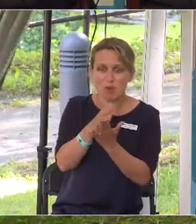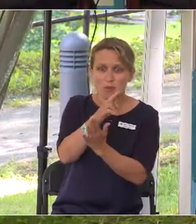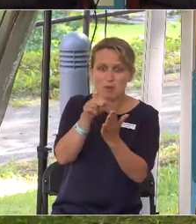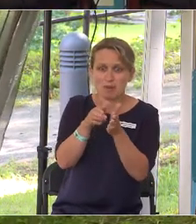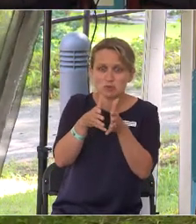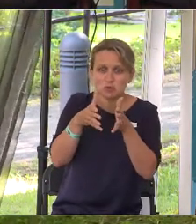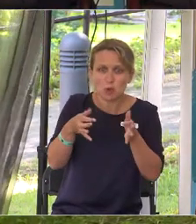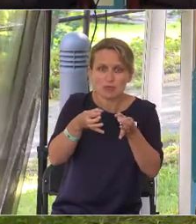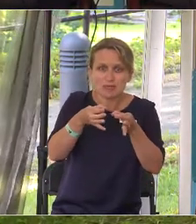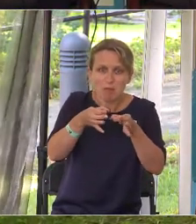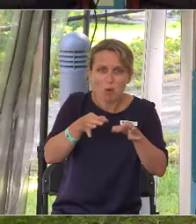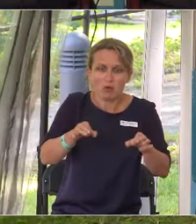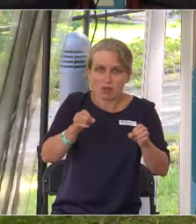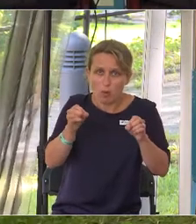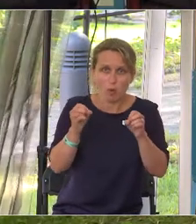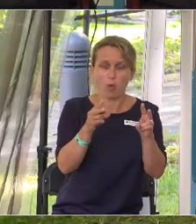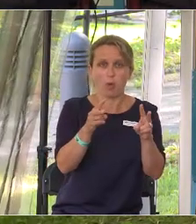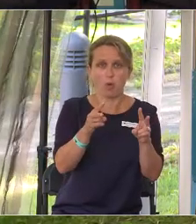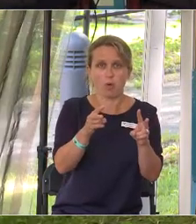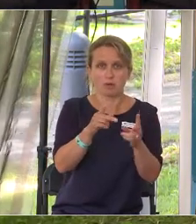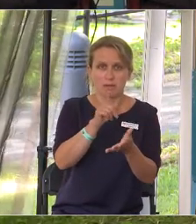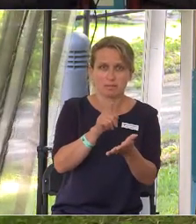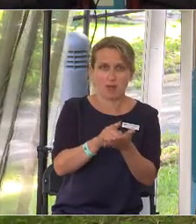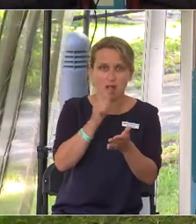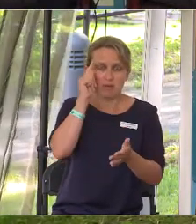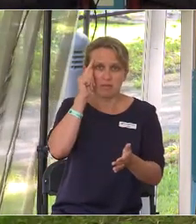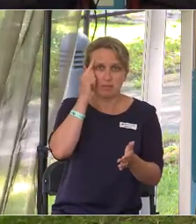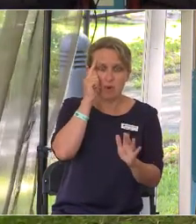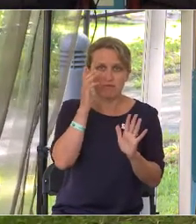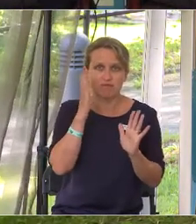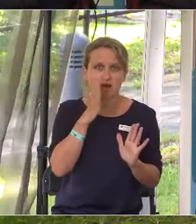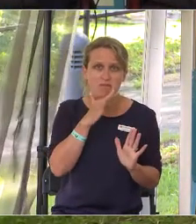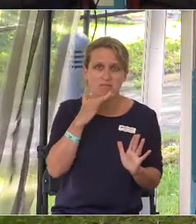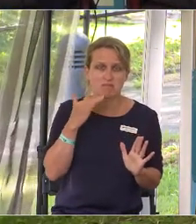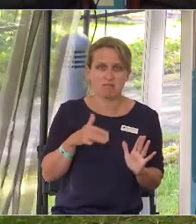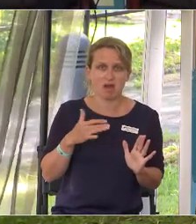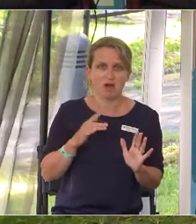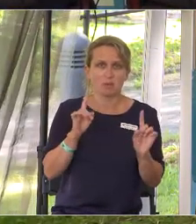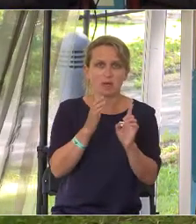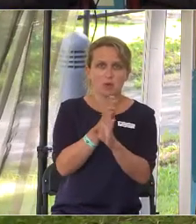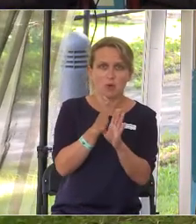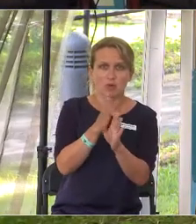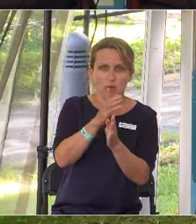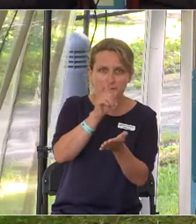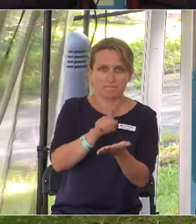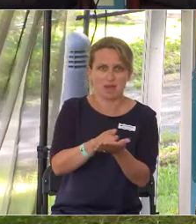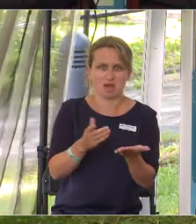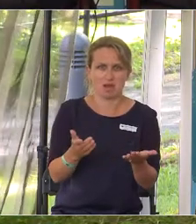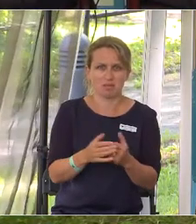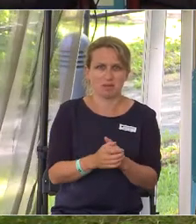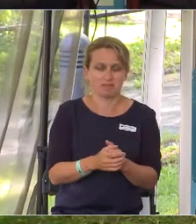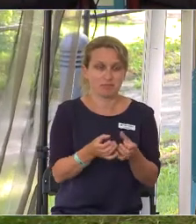much. And we should be really, really worried. We should be worried about what's happening. I mean, what's happening to speech